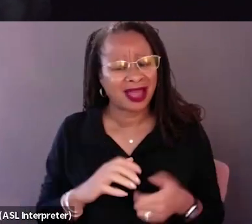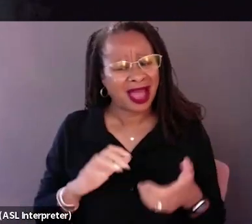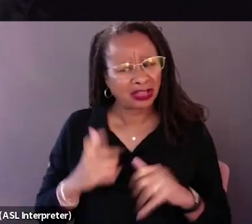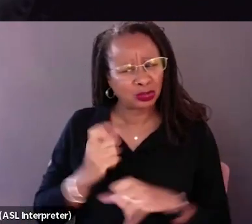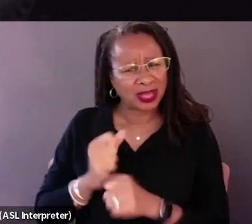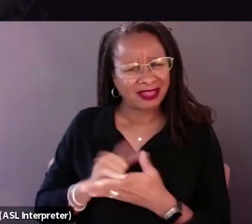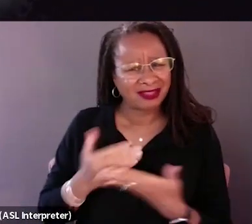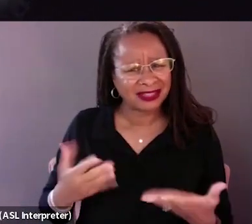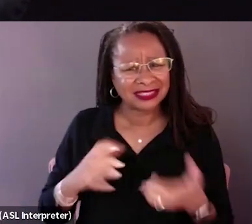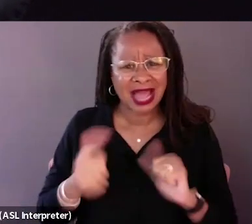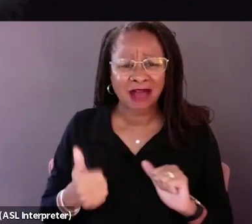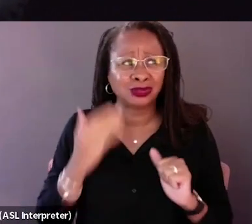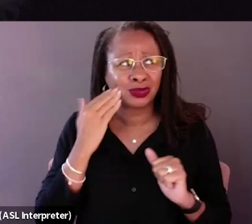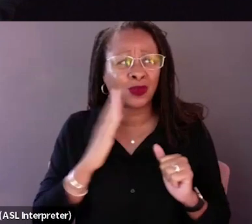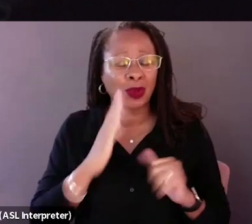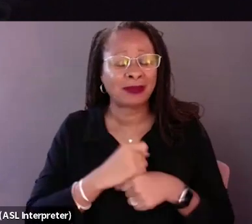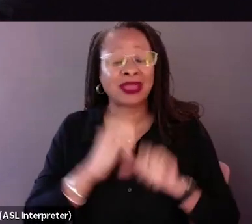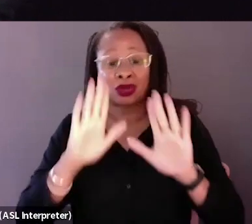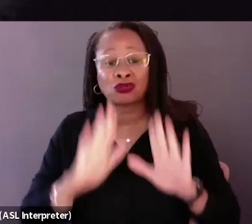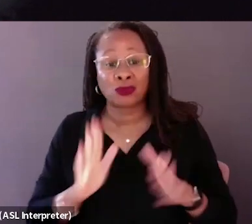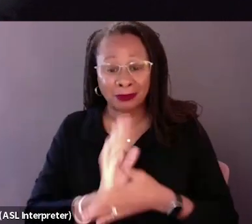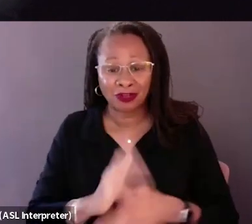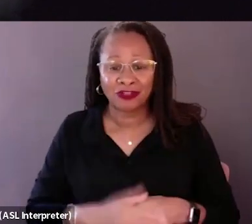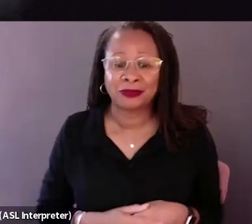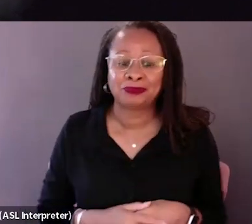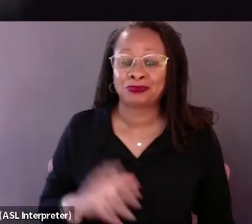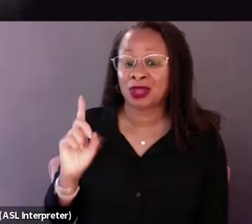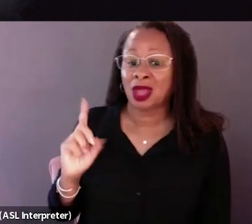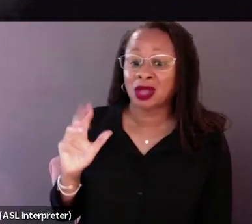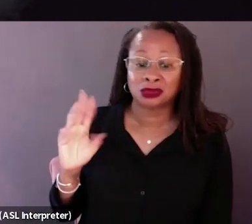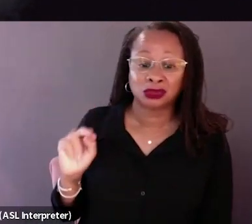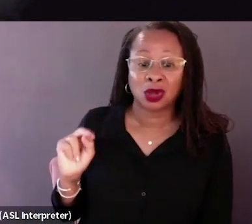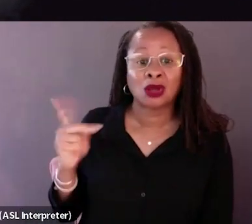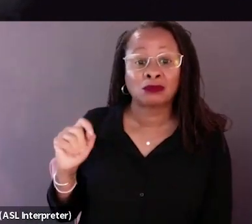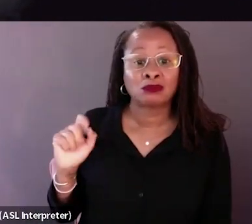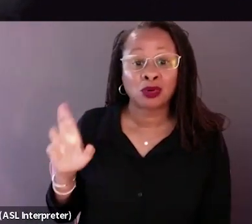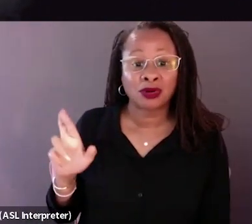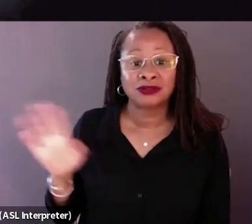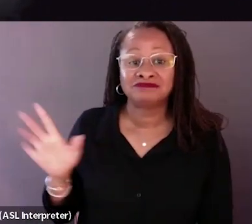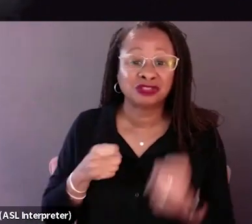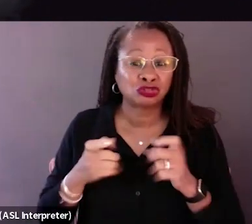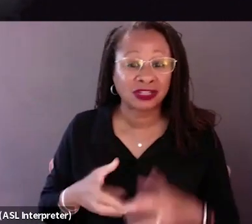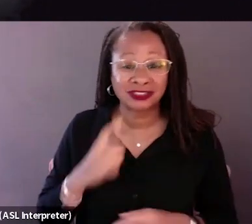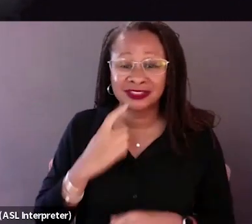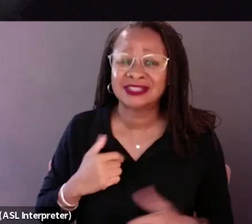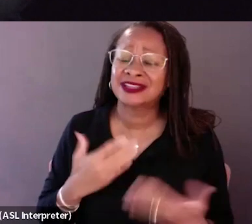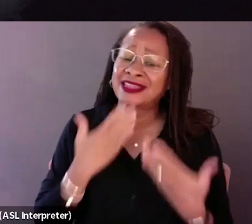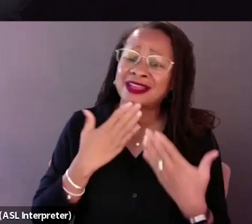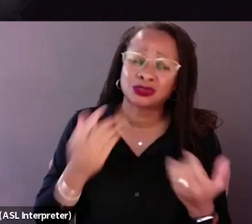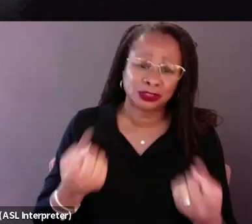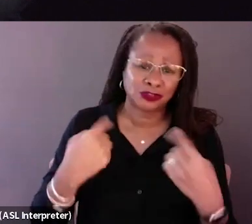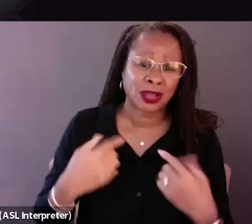great movie? Yeah. Well, first, thank you all for coming out. We love this movie so much, and it's so, so, so great to see it with an audience.